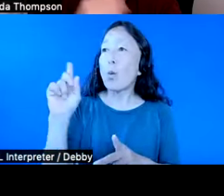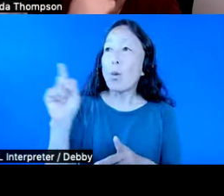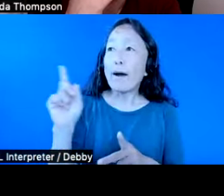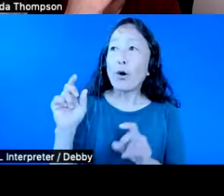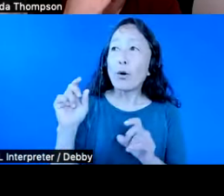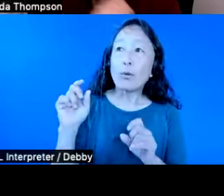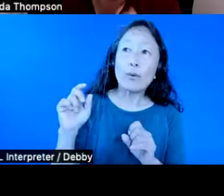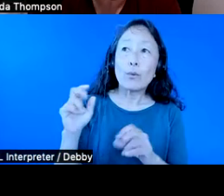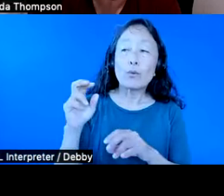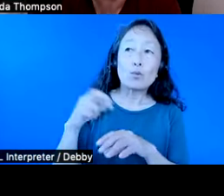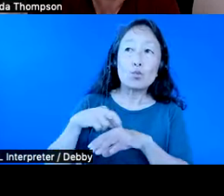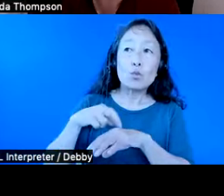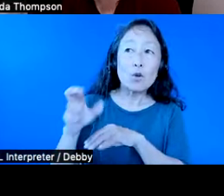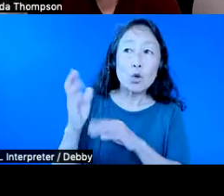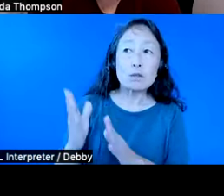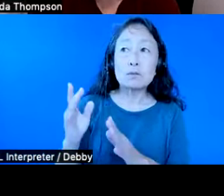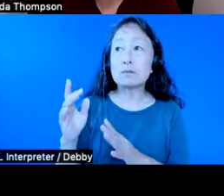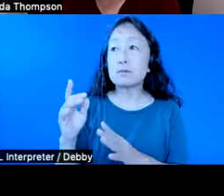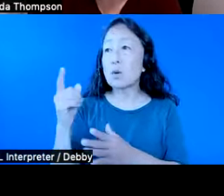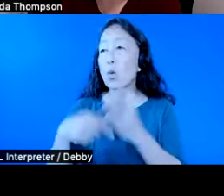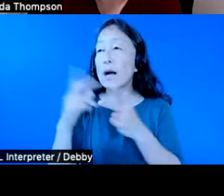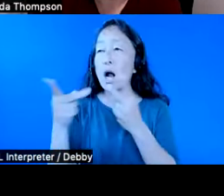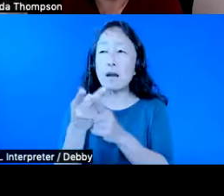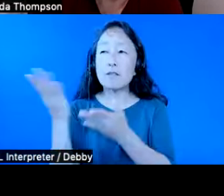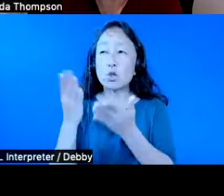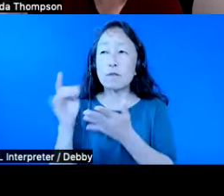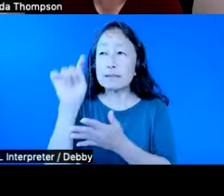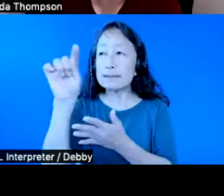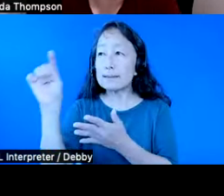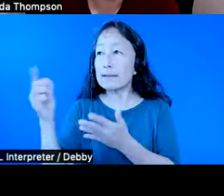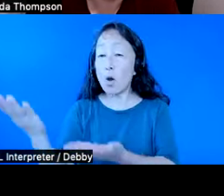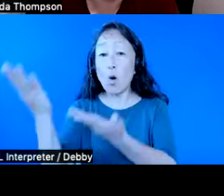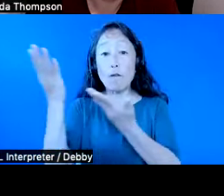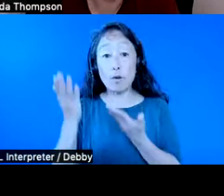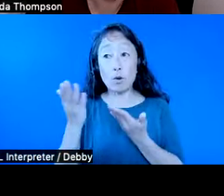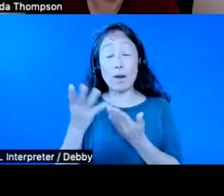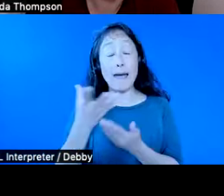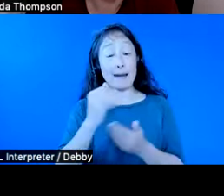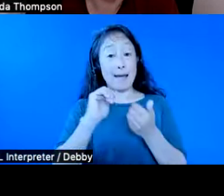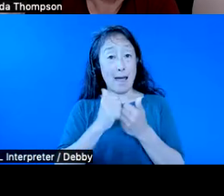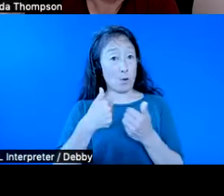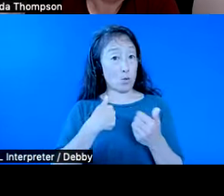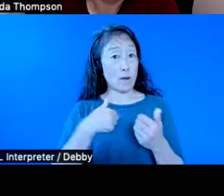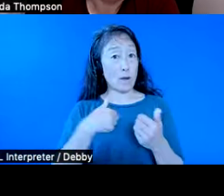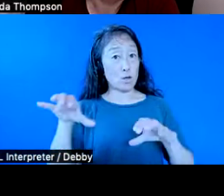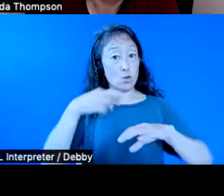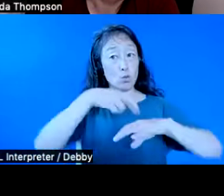of services they offer and how do I do the referrals, getting the information.